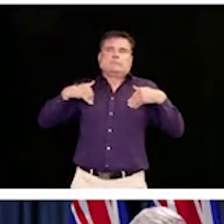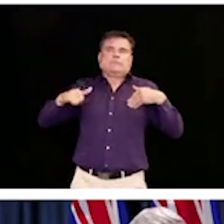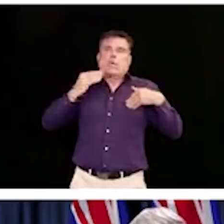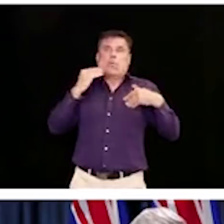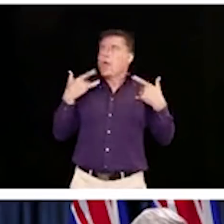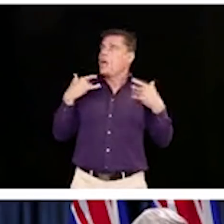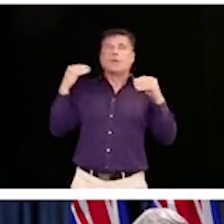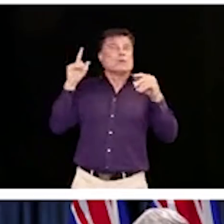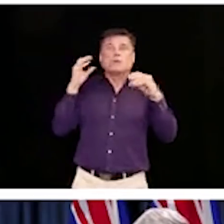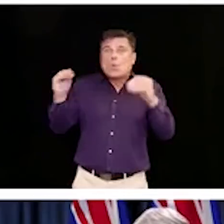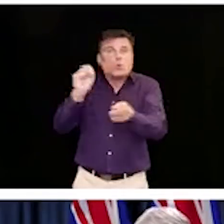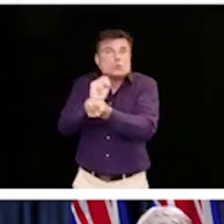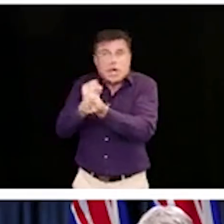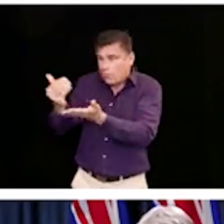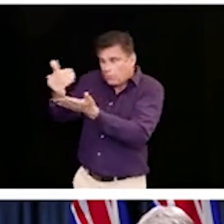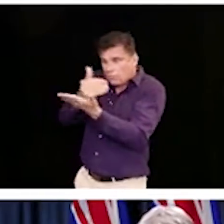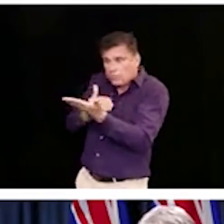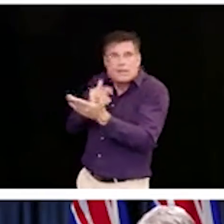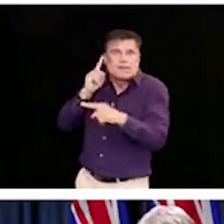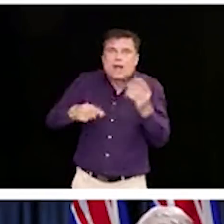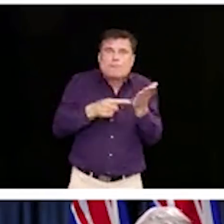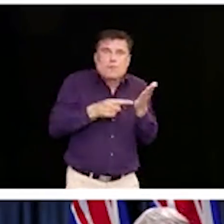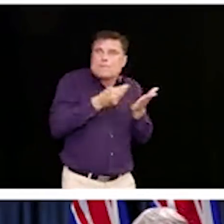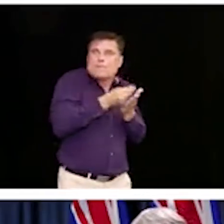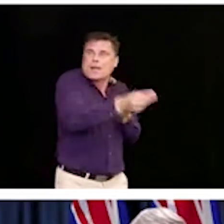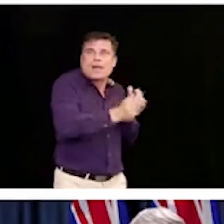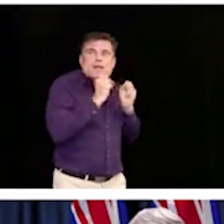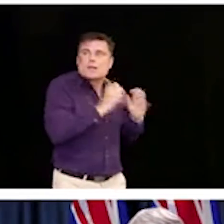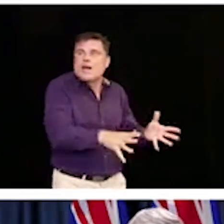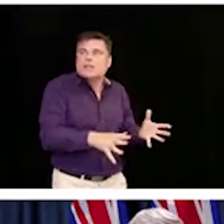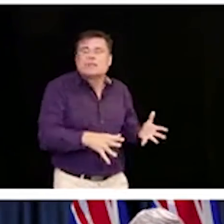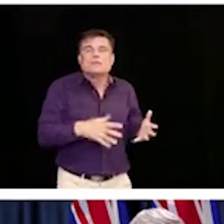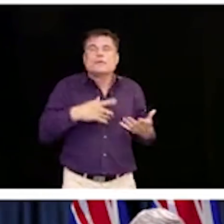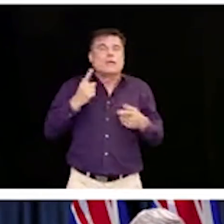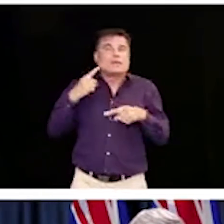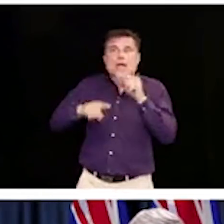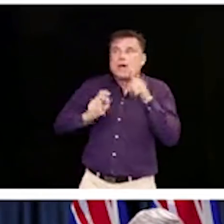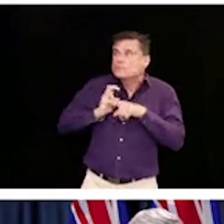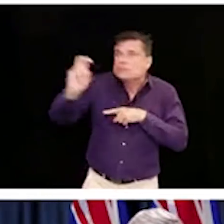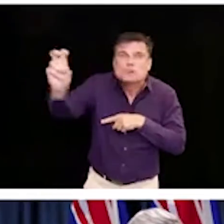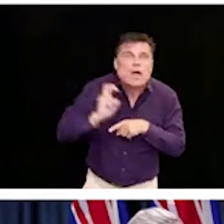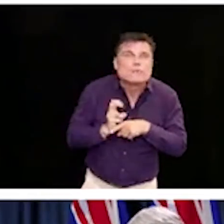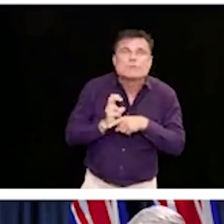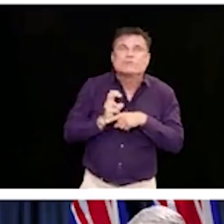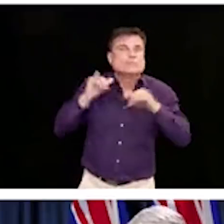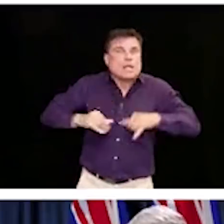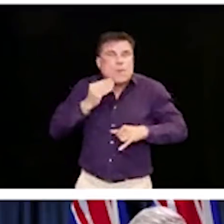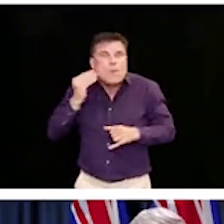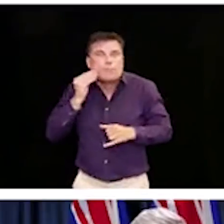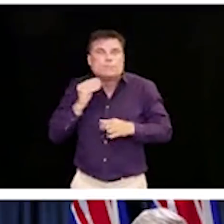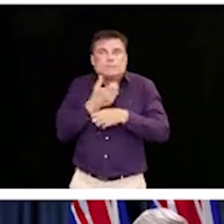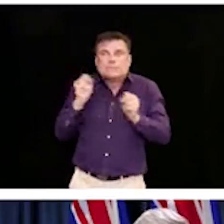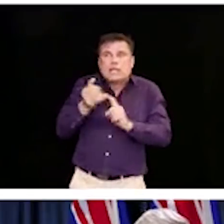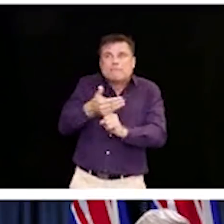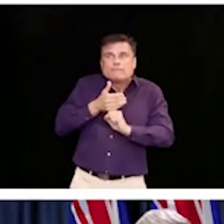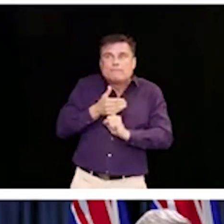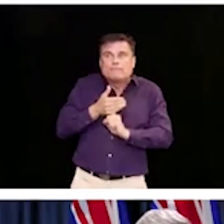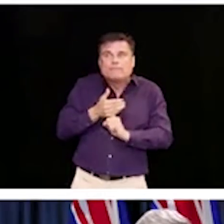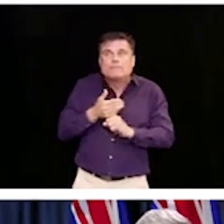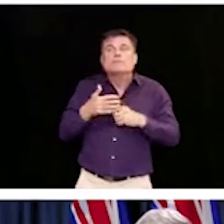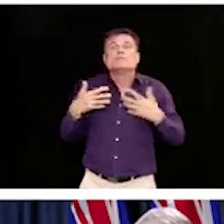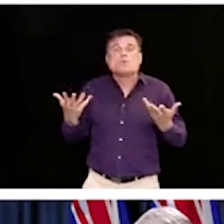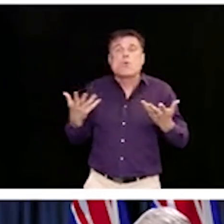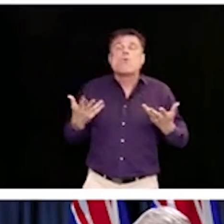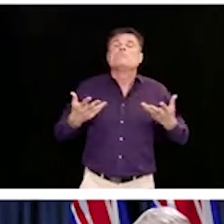was due to job losses, reduced mobility, physical restrictions that were in place. BC's nominal retail